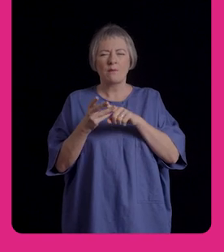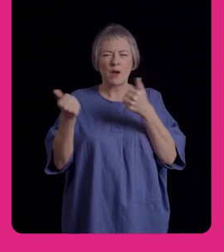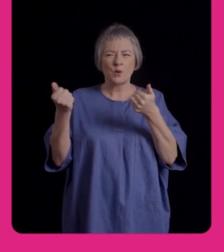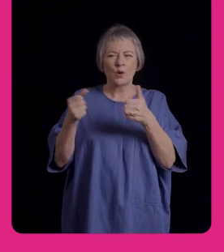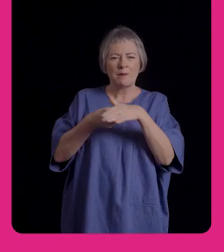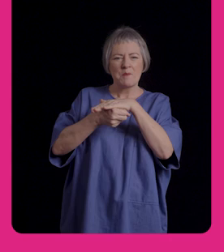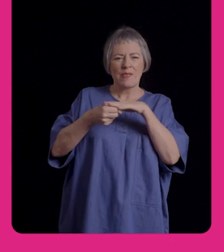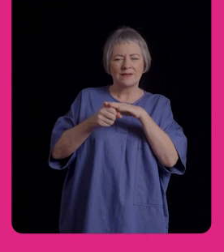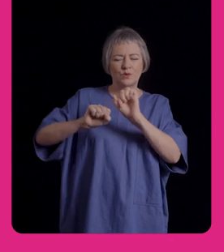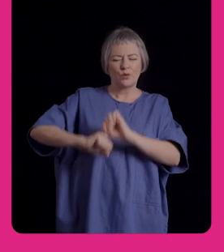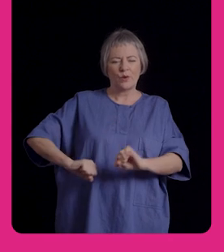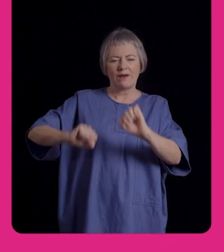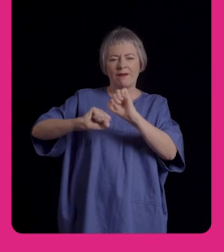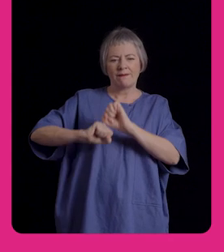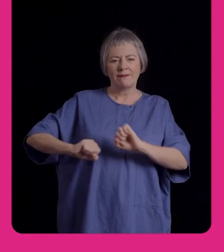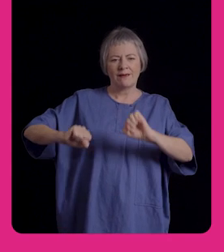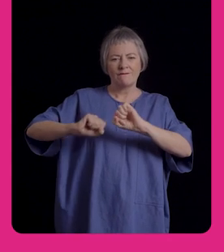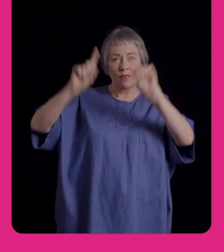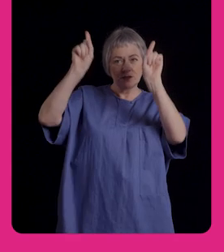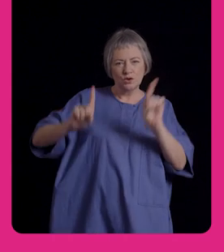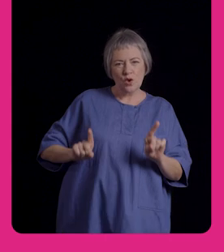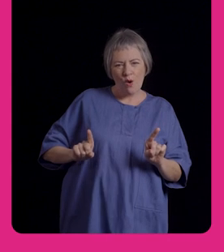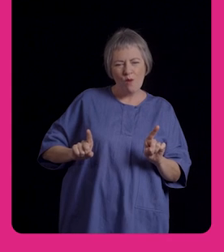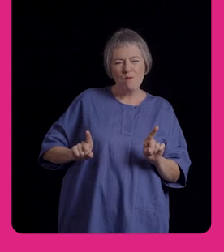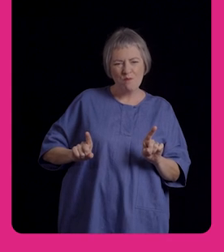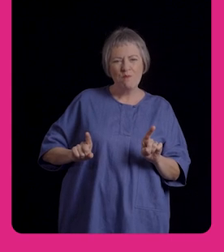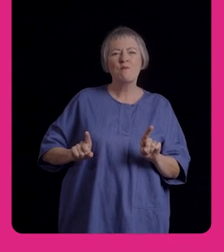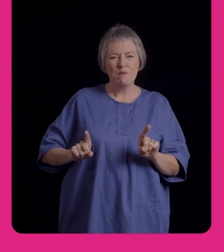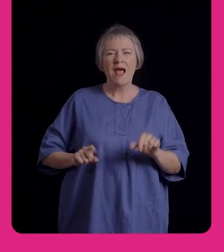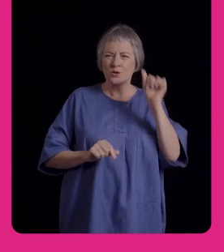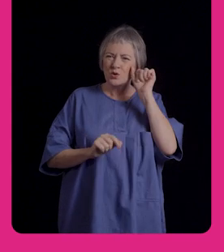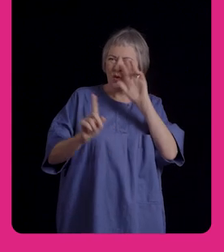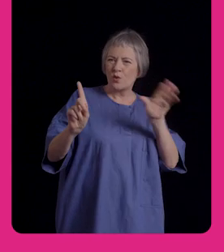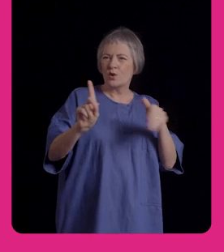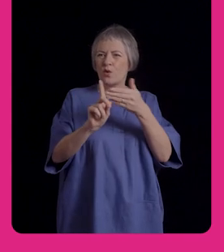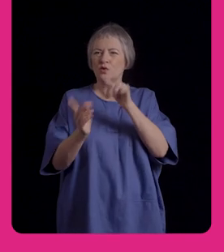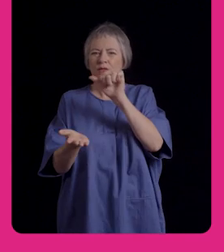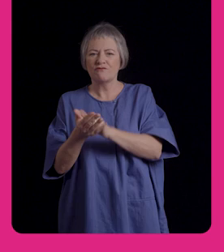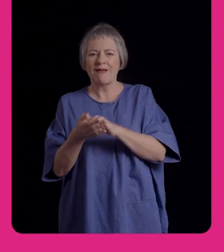would be a good place to like wait out the storm, and that you're all like kind of would be going to the right place.